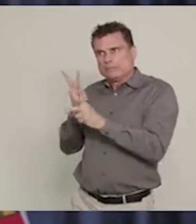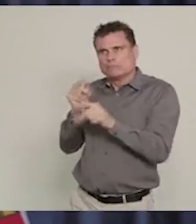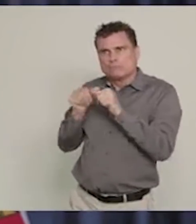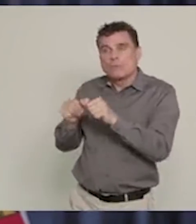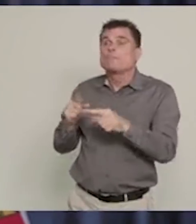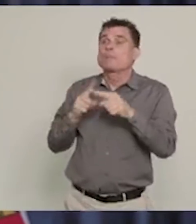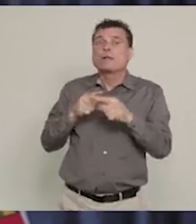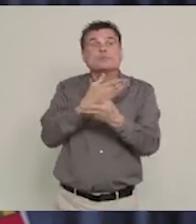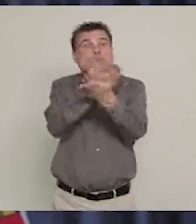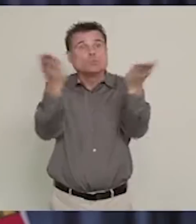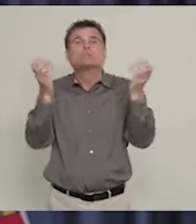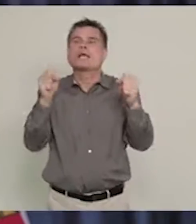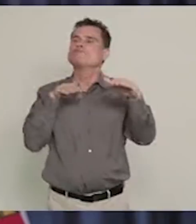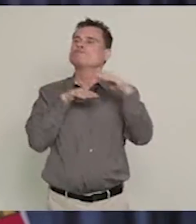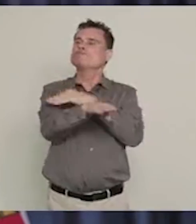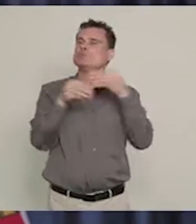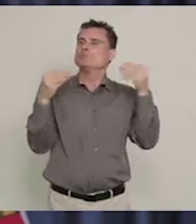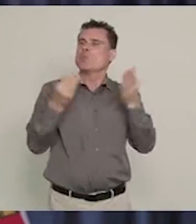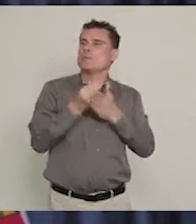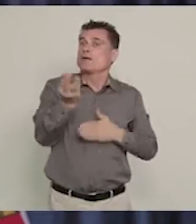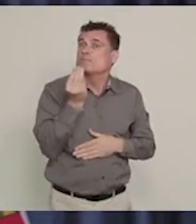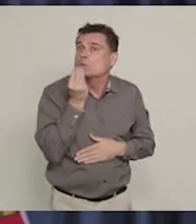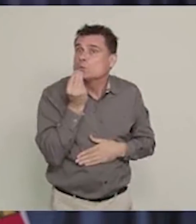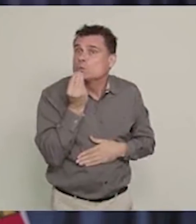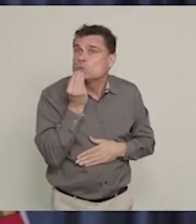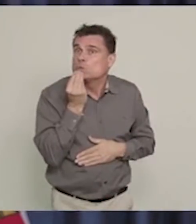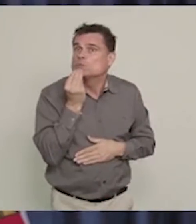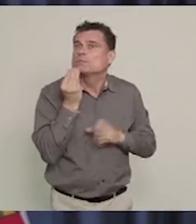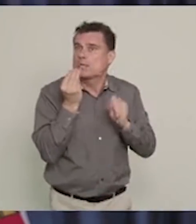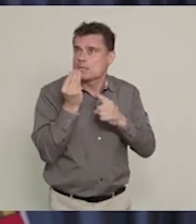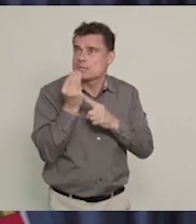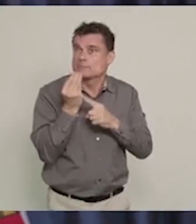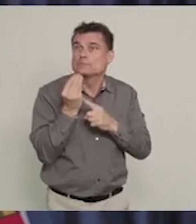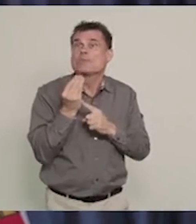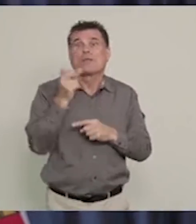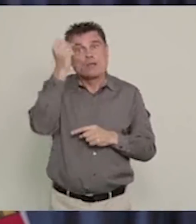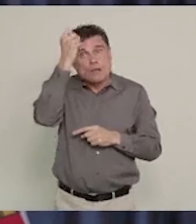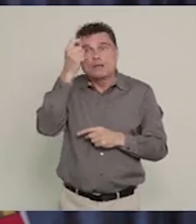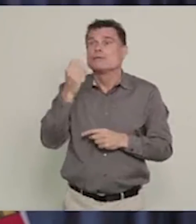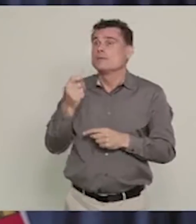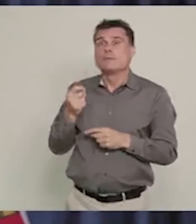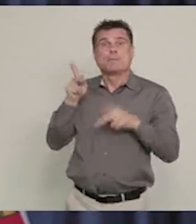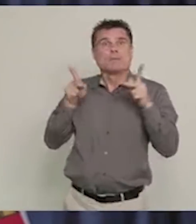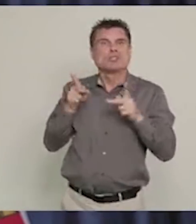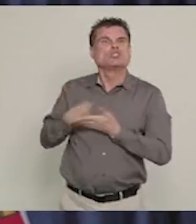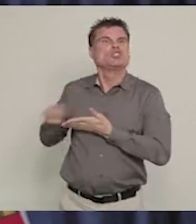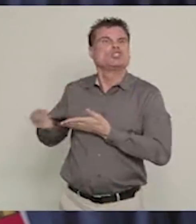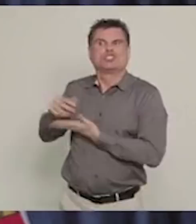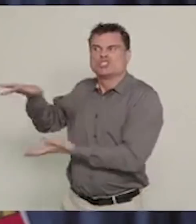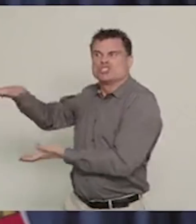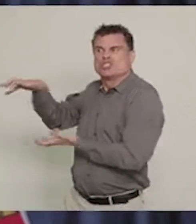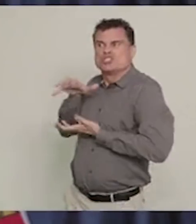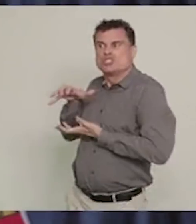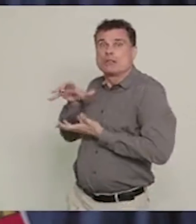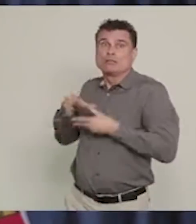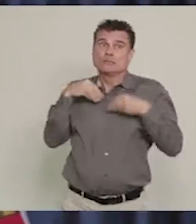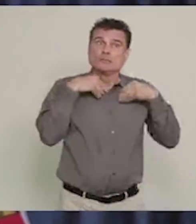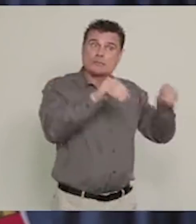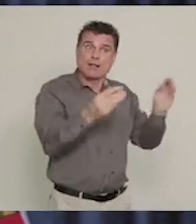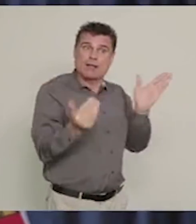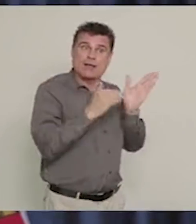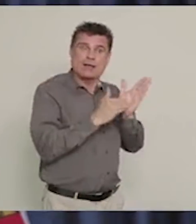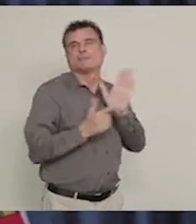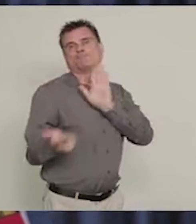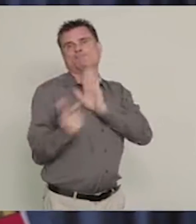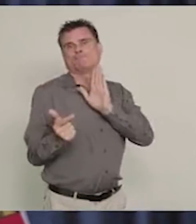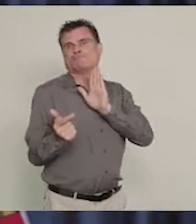medical supplies, personal protective equipment, cleaning, and other essential supplies, and working with retailers on measures to restrict